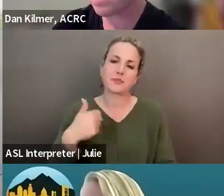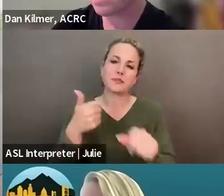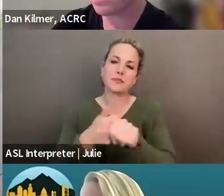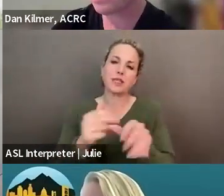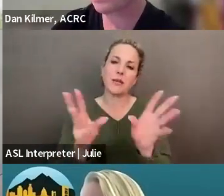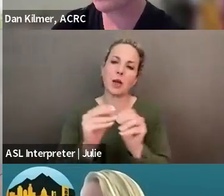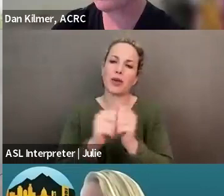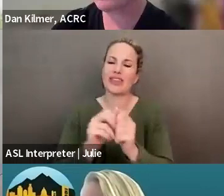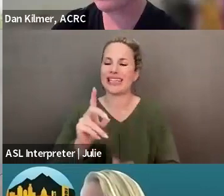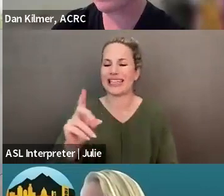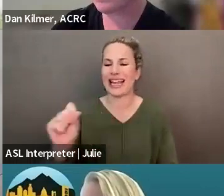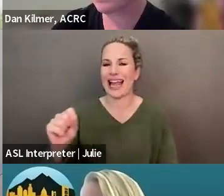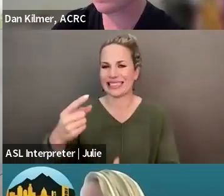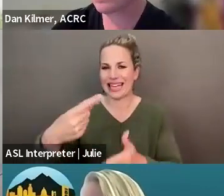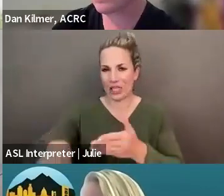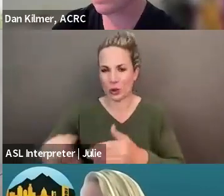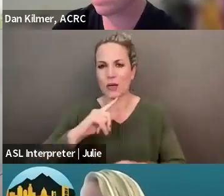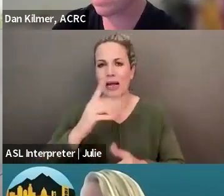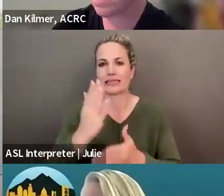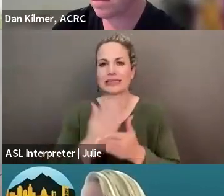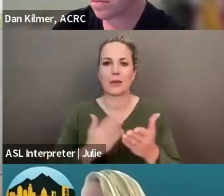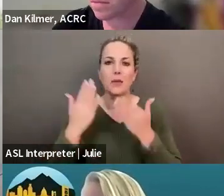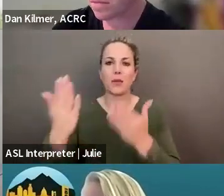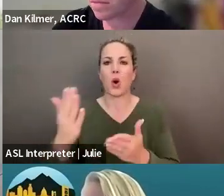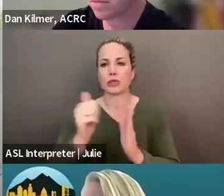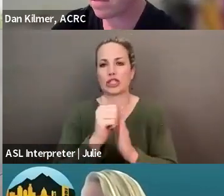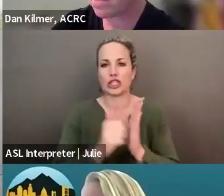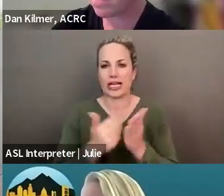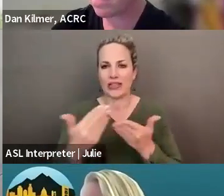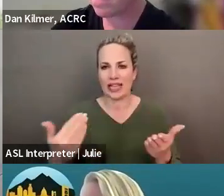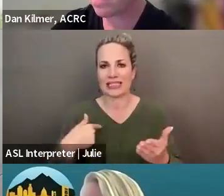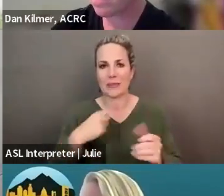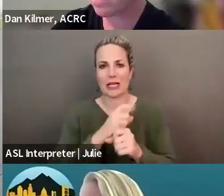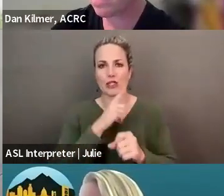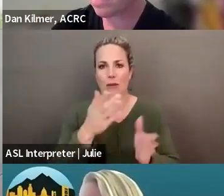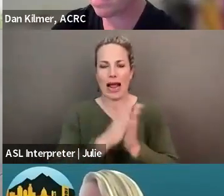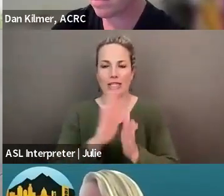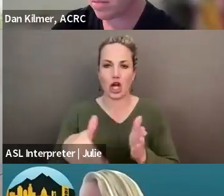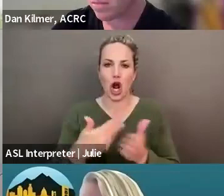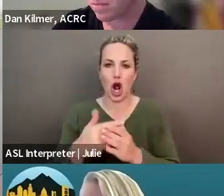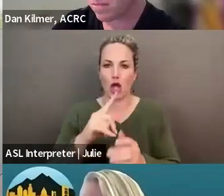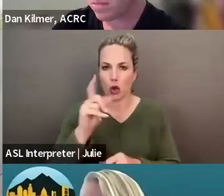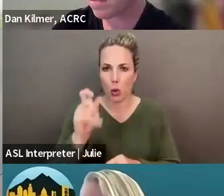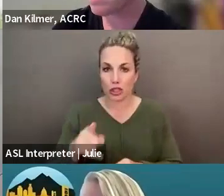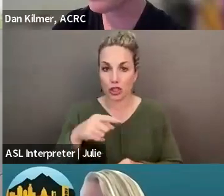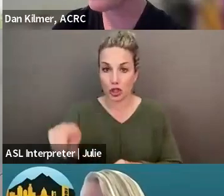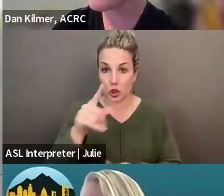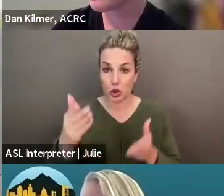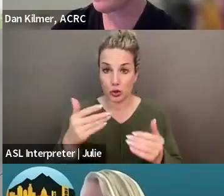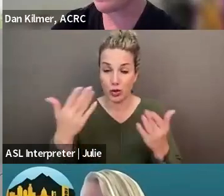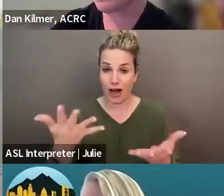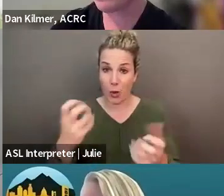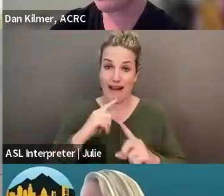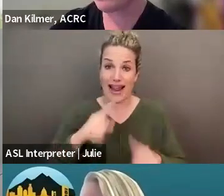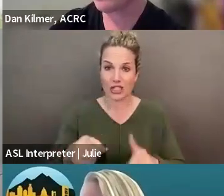with DDS next week, and so I'm going to talk about some of the proposed agenda items to make sure that I'm asking all the questions that you as service providers want answered